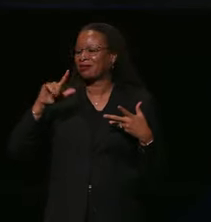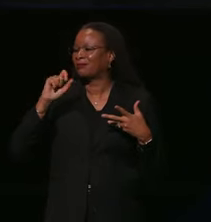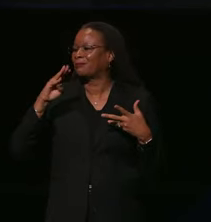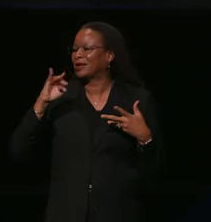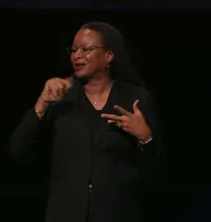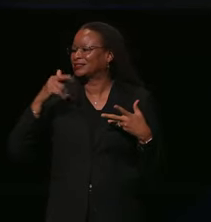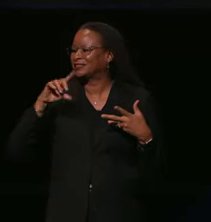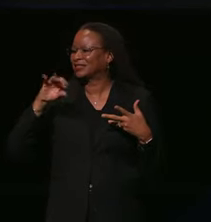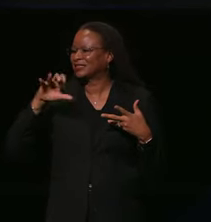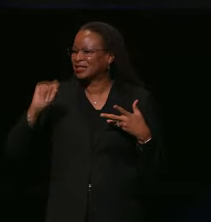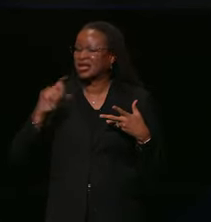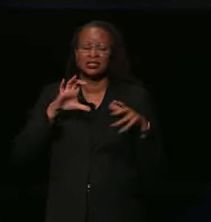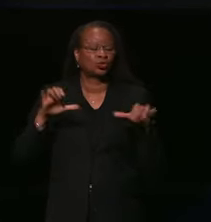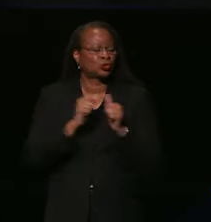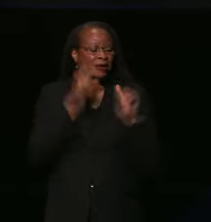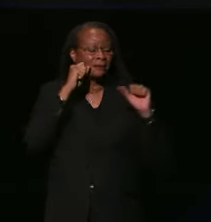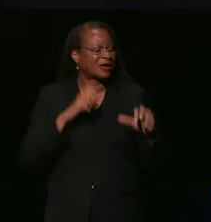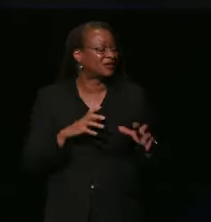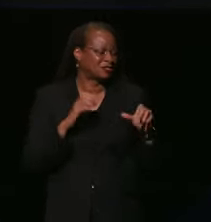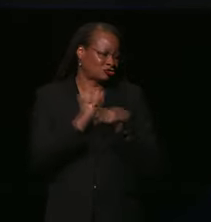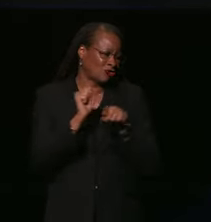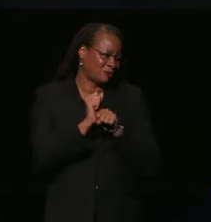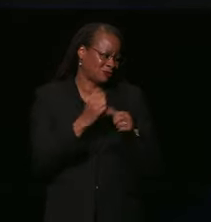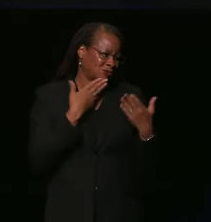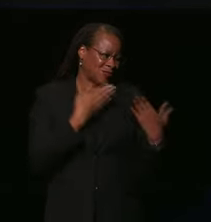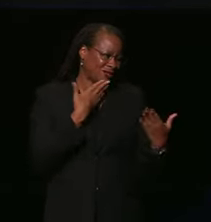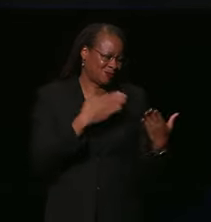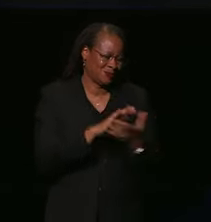many more. They do an amazing job. Thank you.